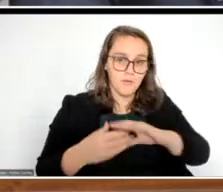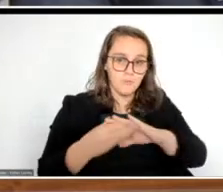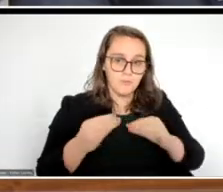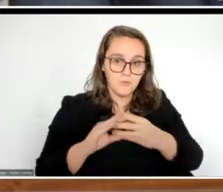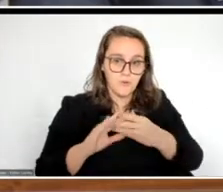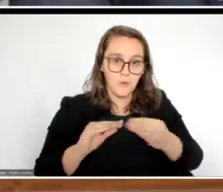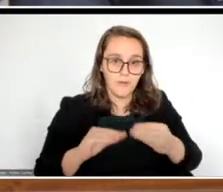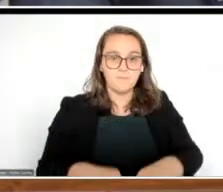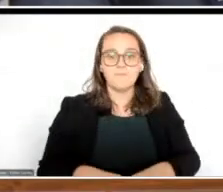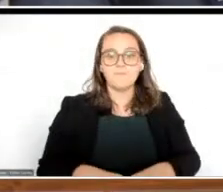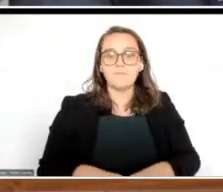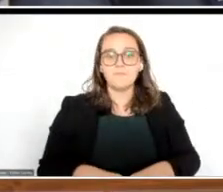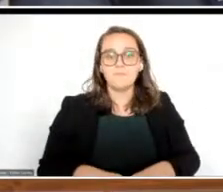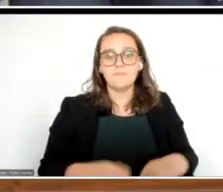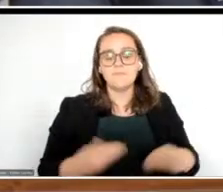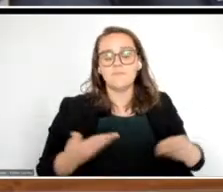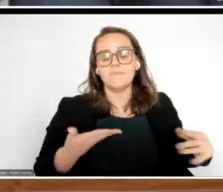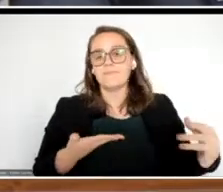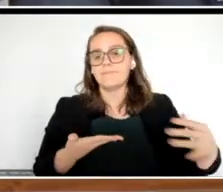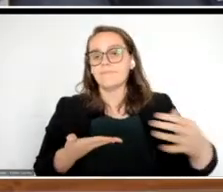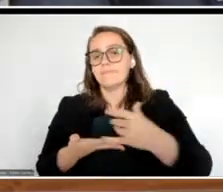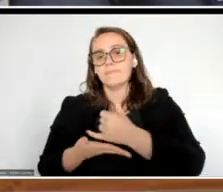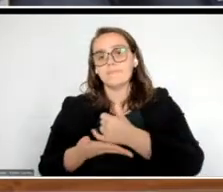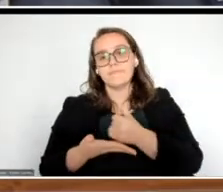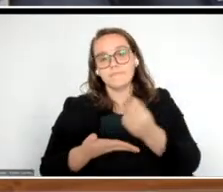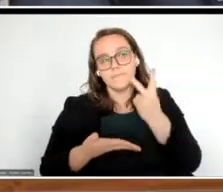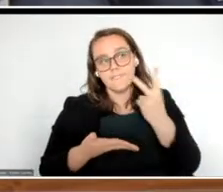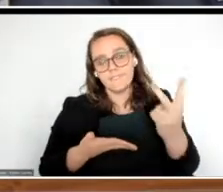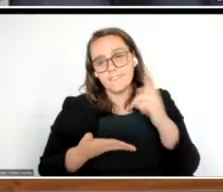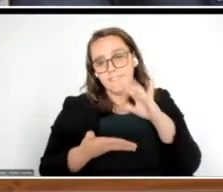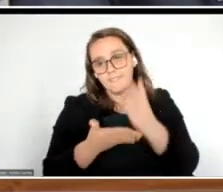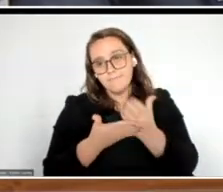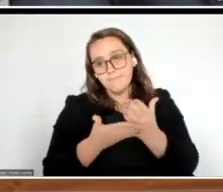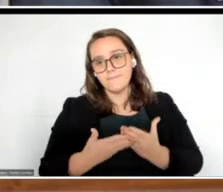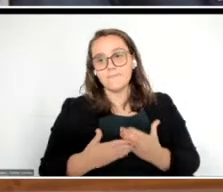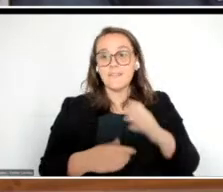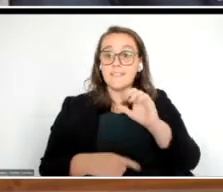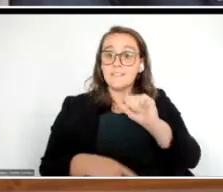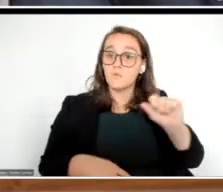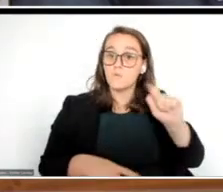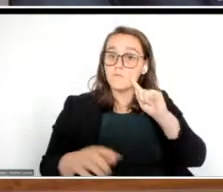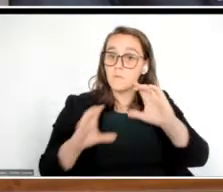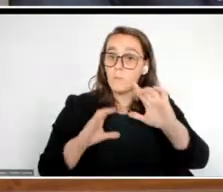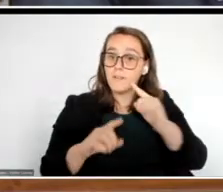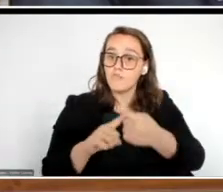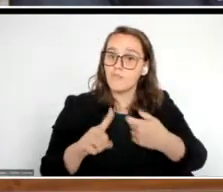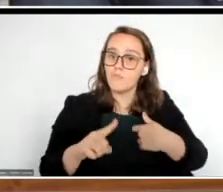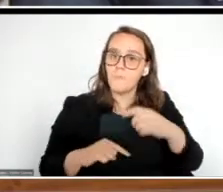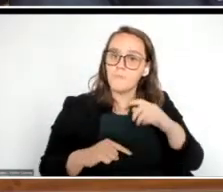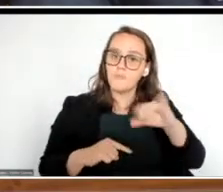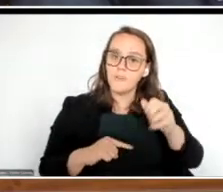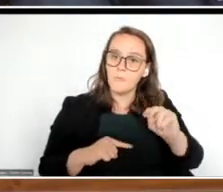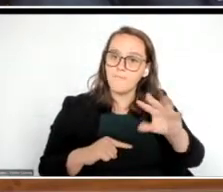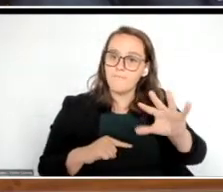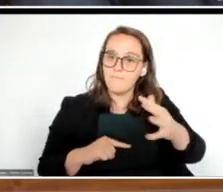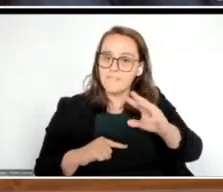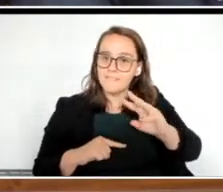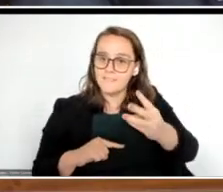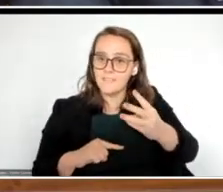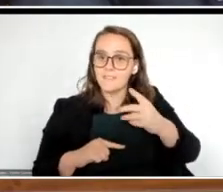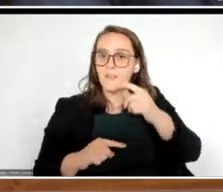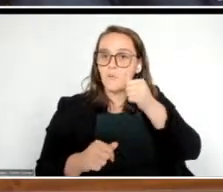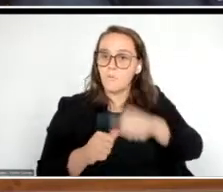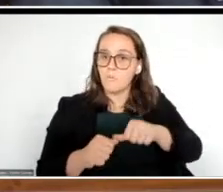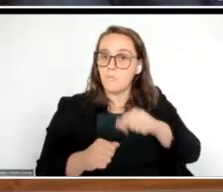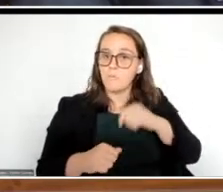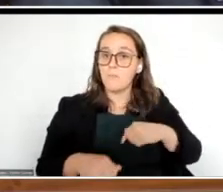voluminous additional Secret Service communications from January 5th and January 6th, the committee will be recalling witnesses and conducting